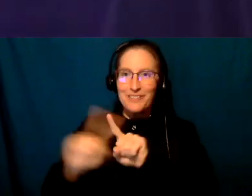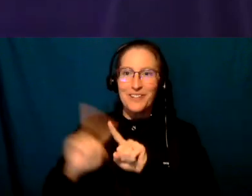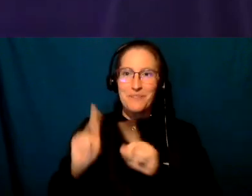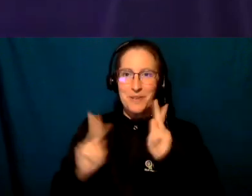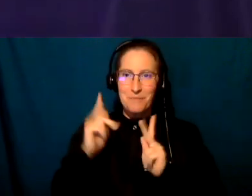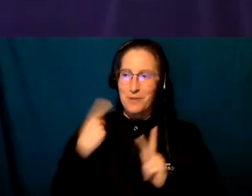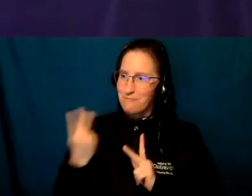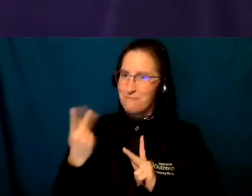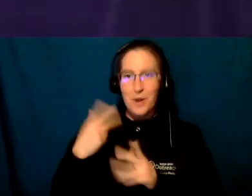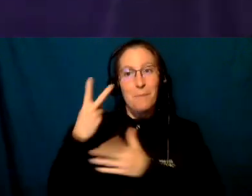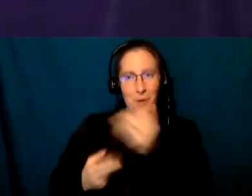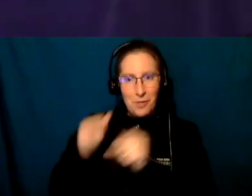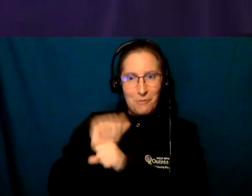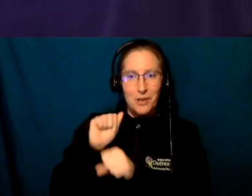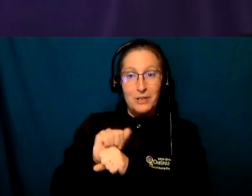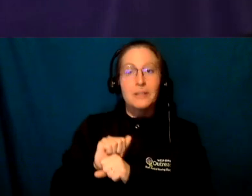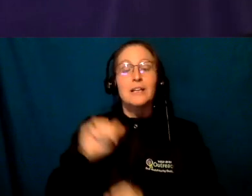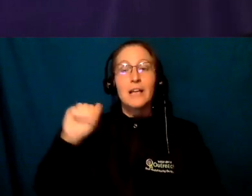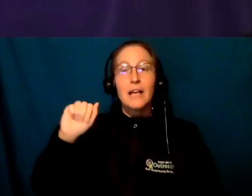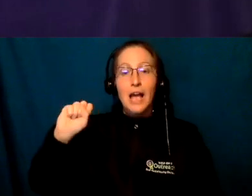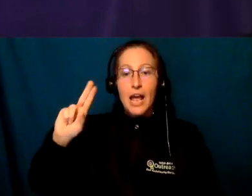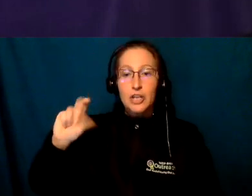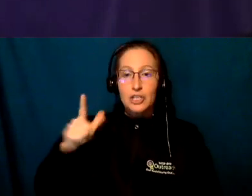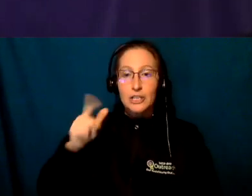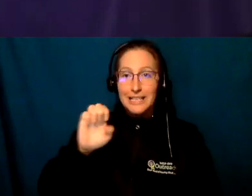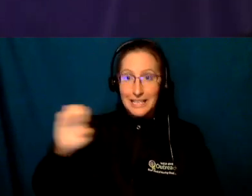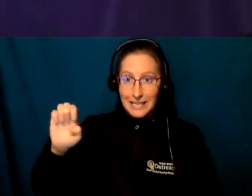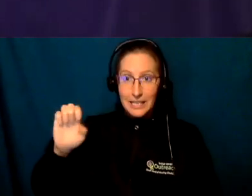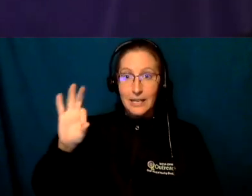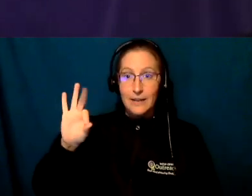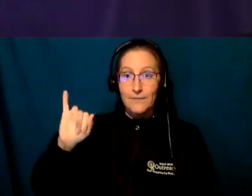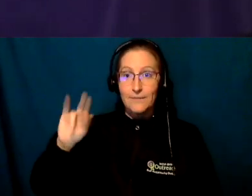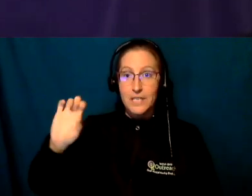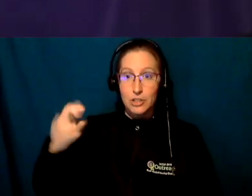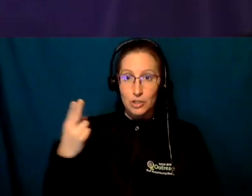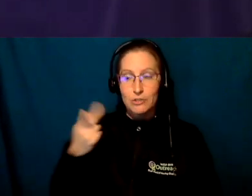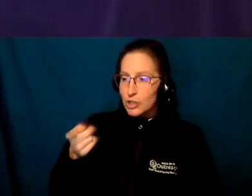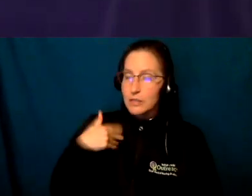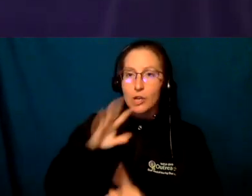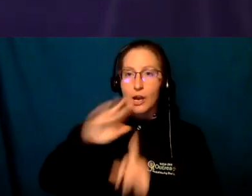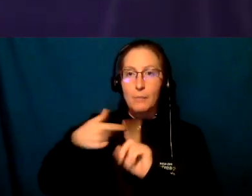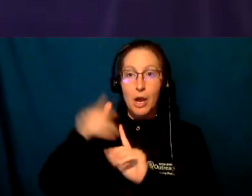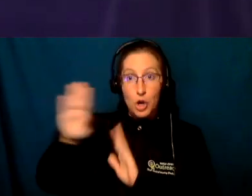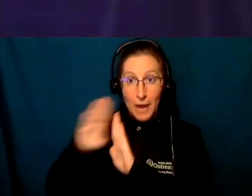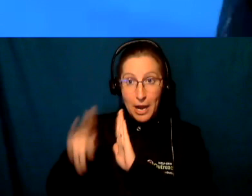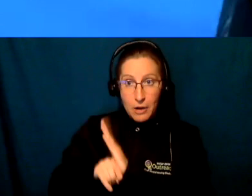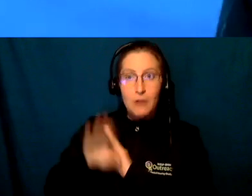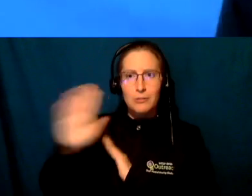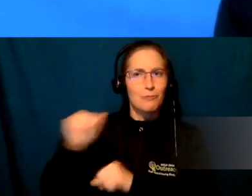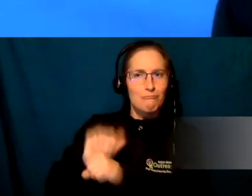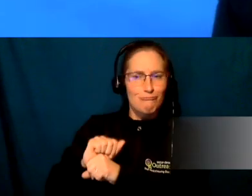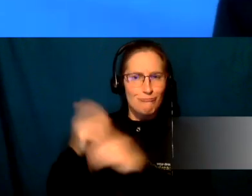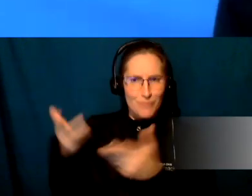Finch introduce herself, talk about a little bit about her background and what it is she does.